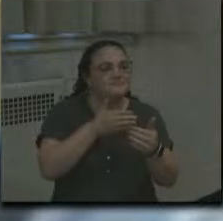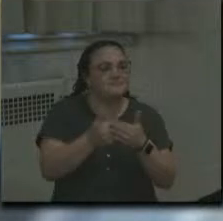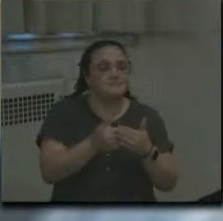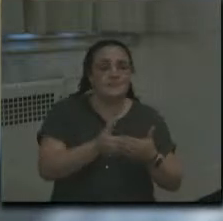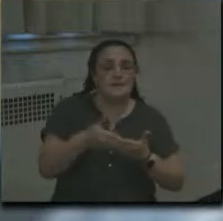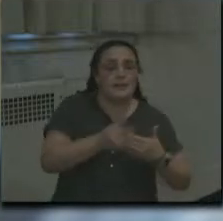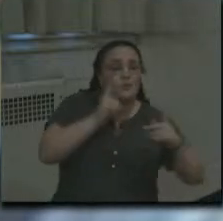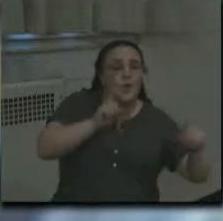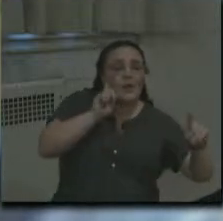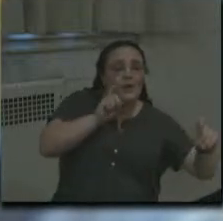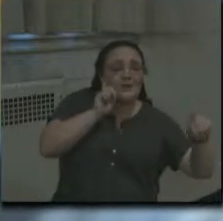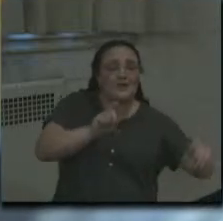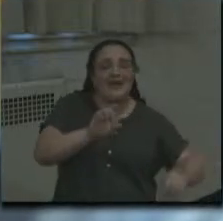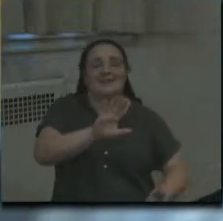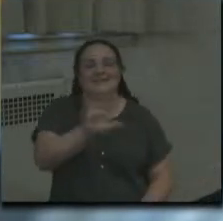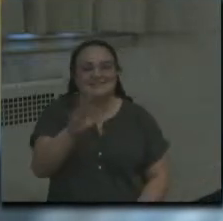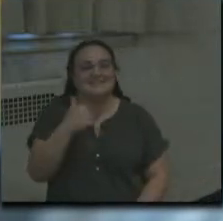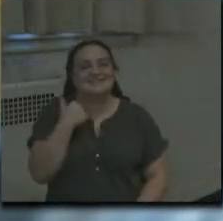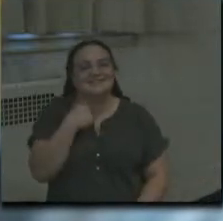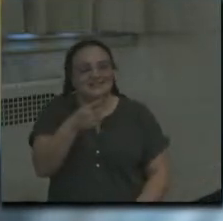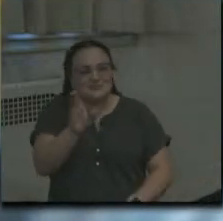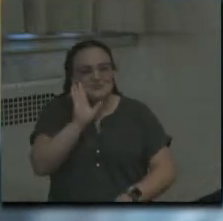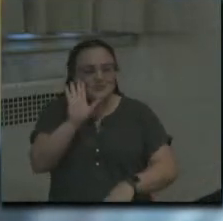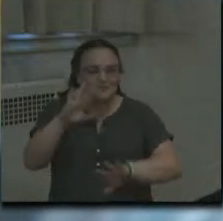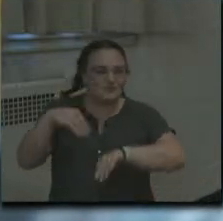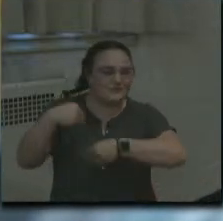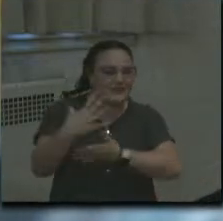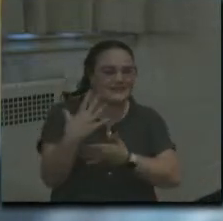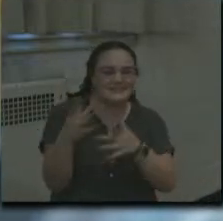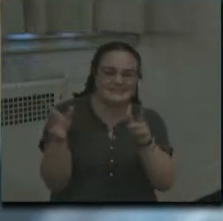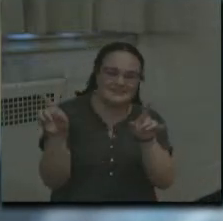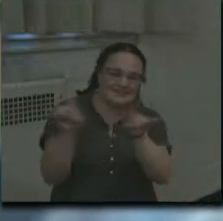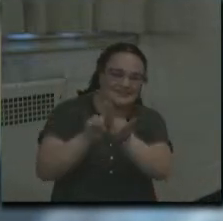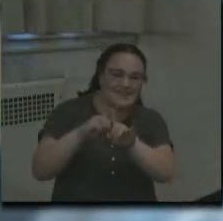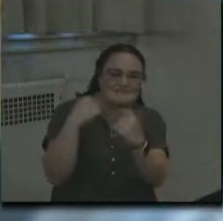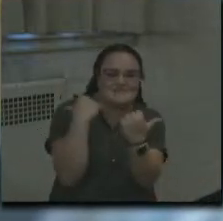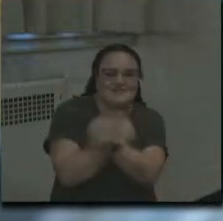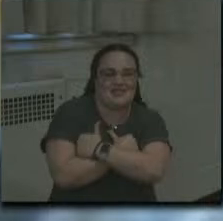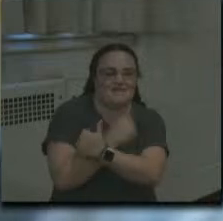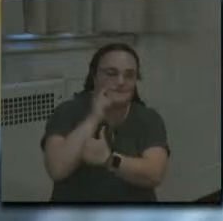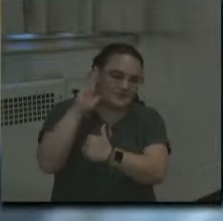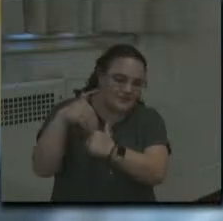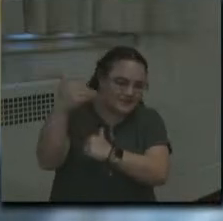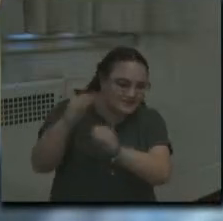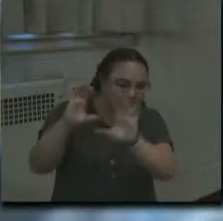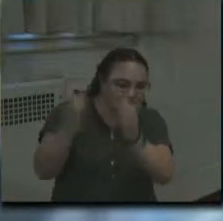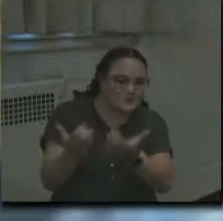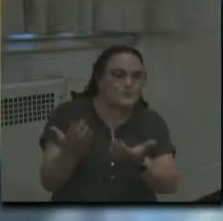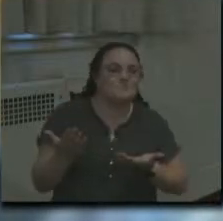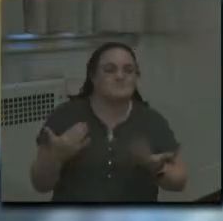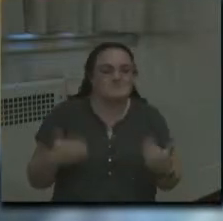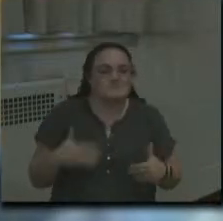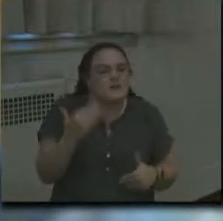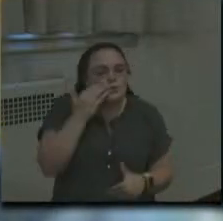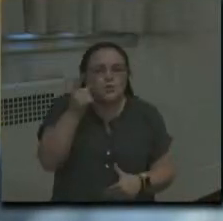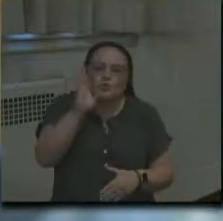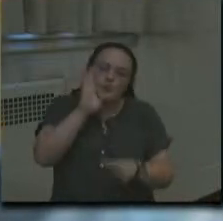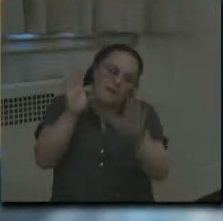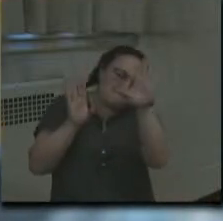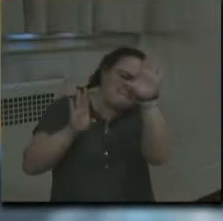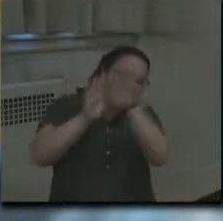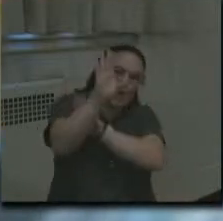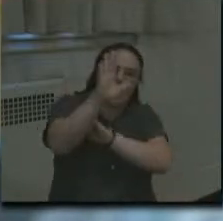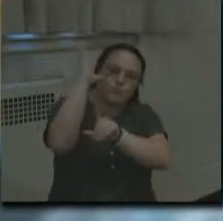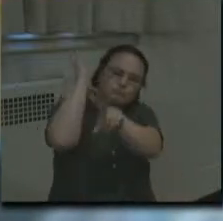fervor and energy to the next chapter in life, and I'm sure that you will do exceedingly and abundantly well. So I just want to say thank